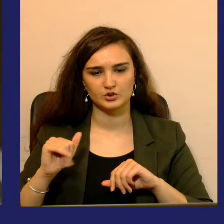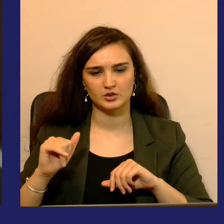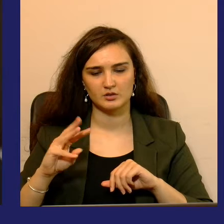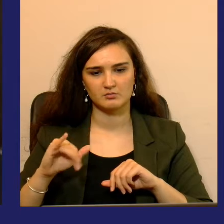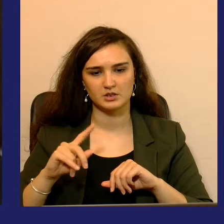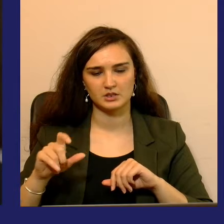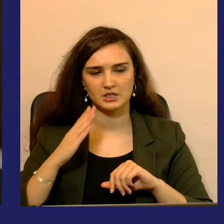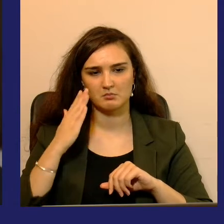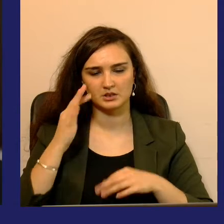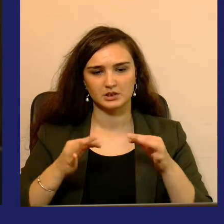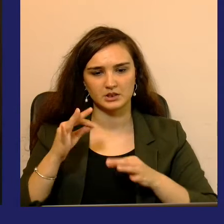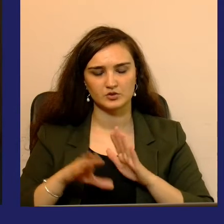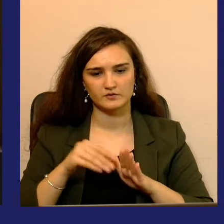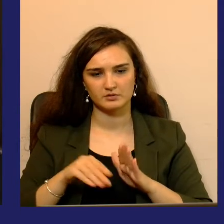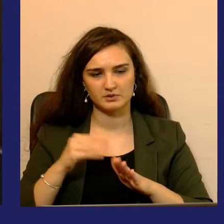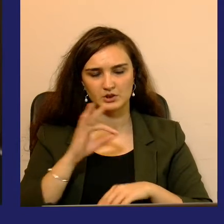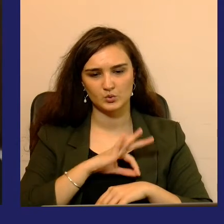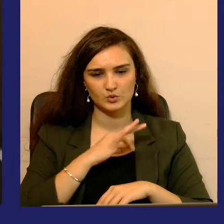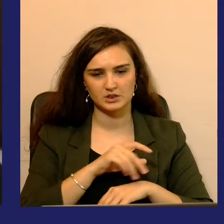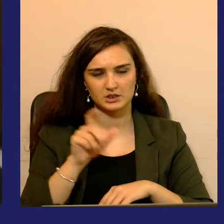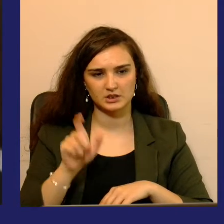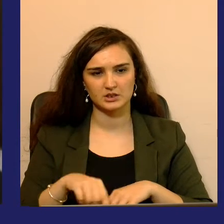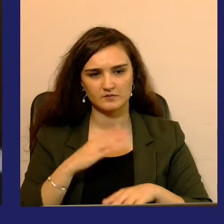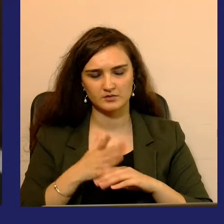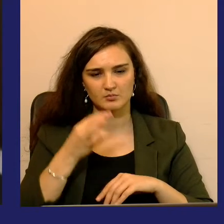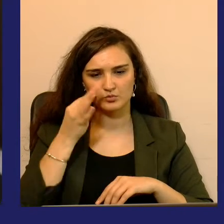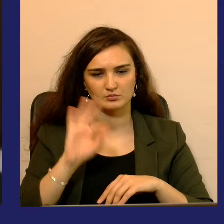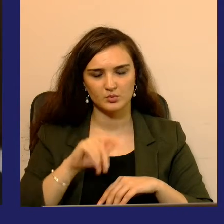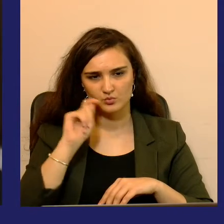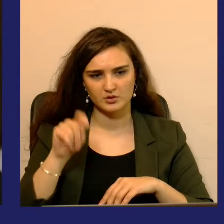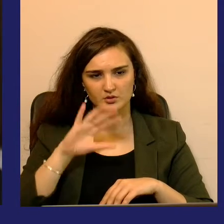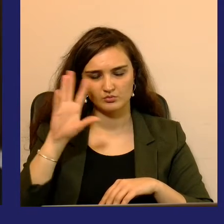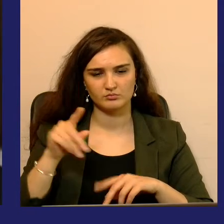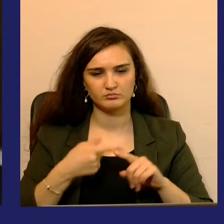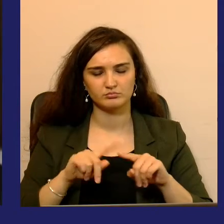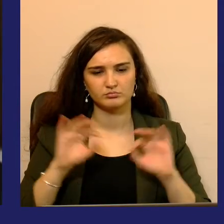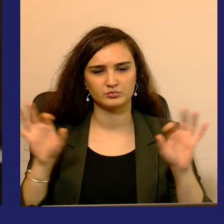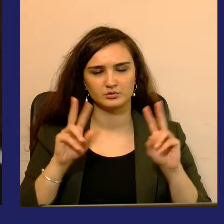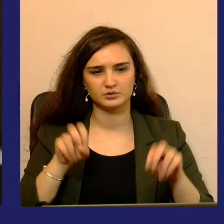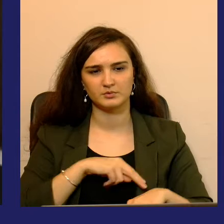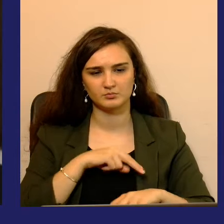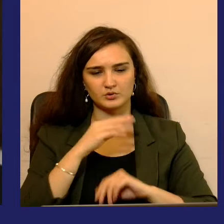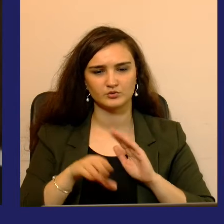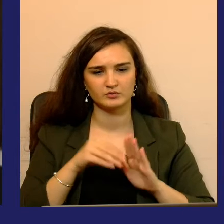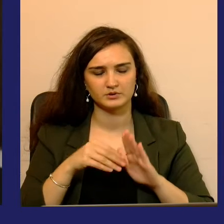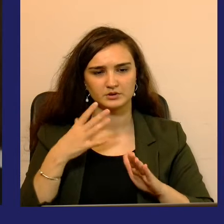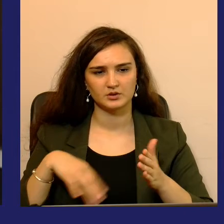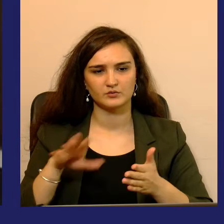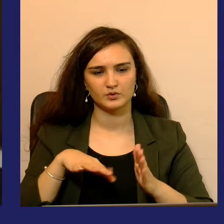experience in Ukraine, but is going to talk about the parliamentary election in Georgia and a little bit beyond that. Catherine